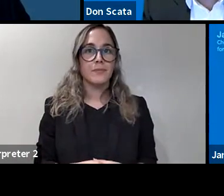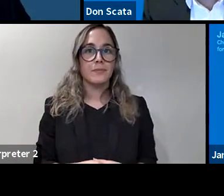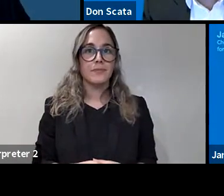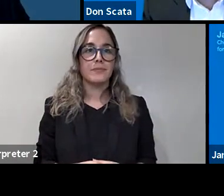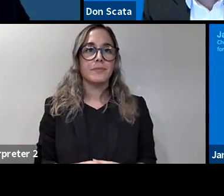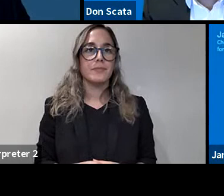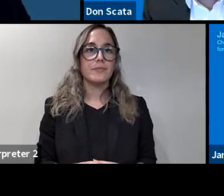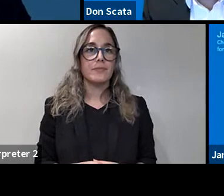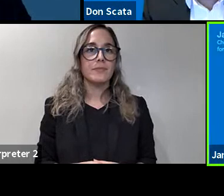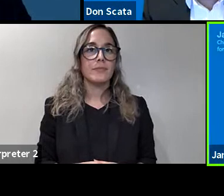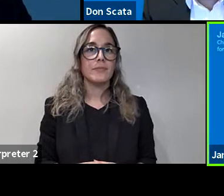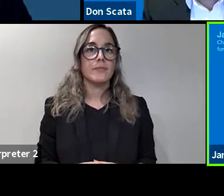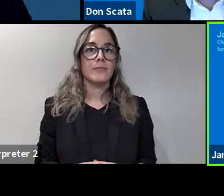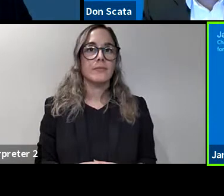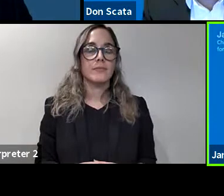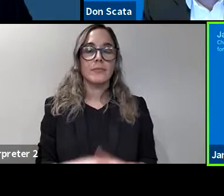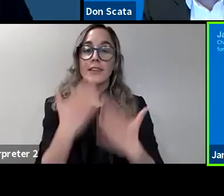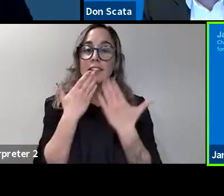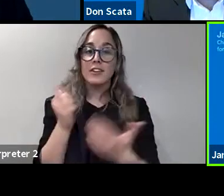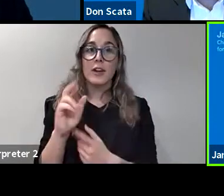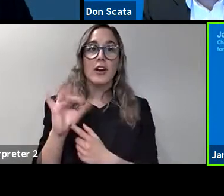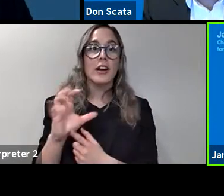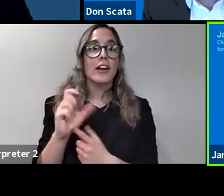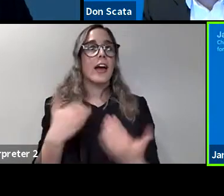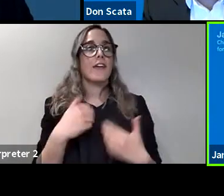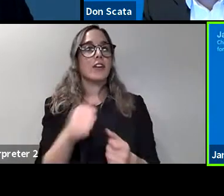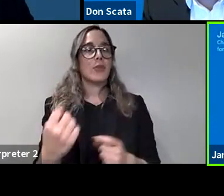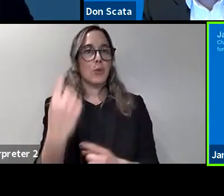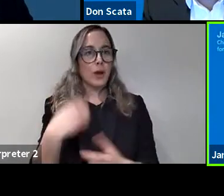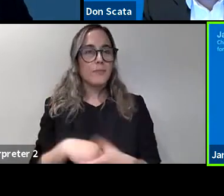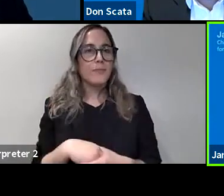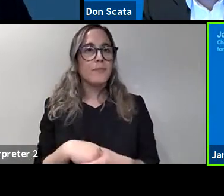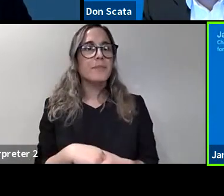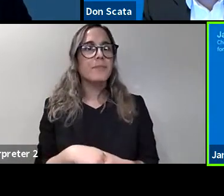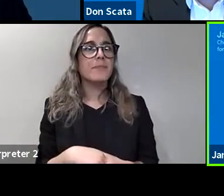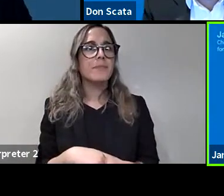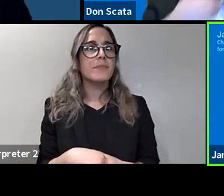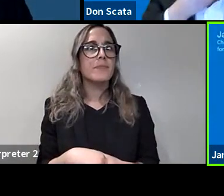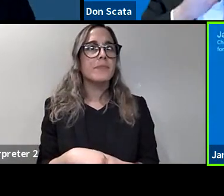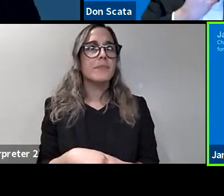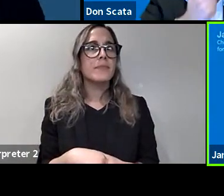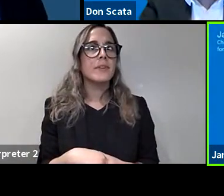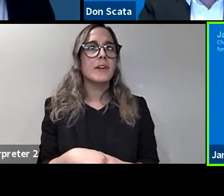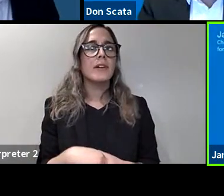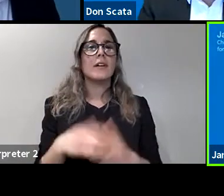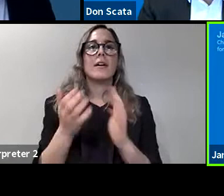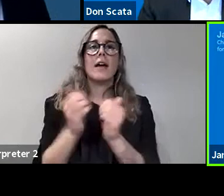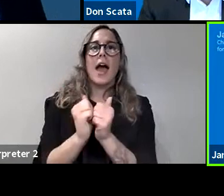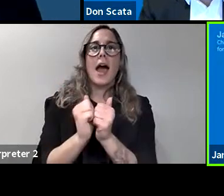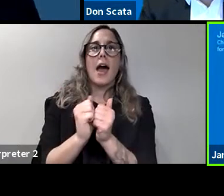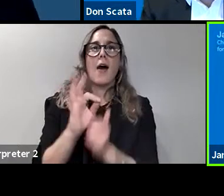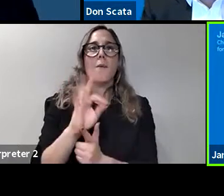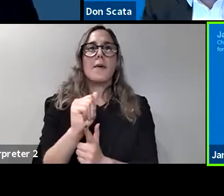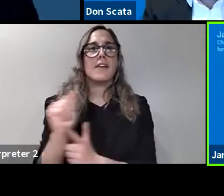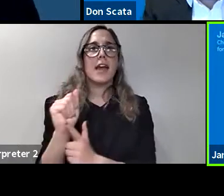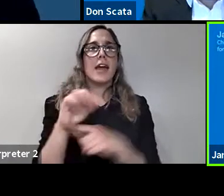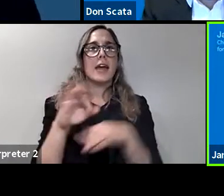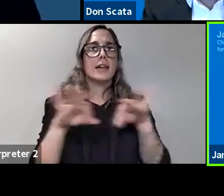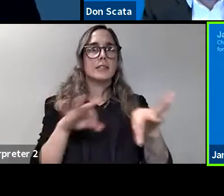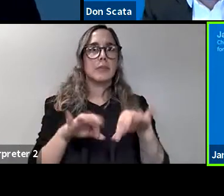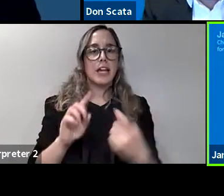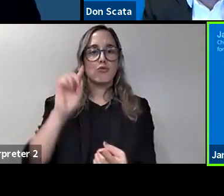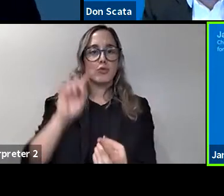Okay, thanks, Eric. Got another one for you. How does the FAA explain